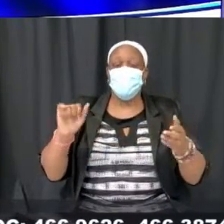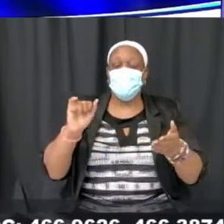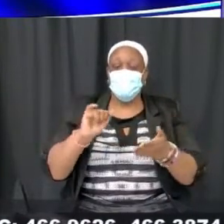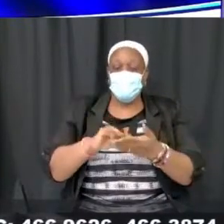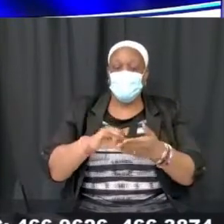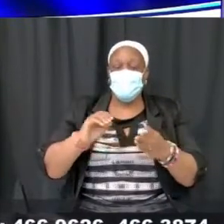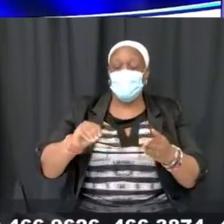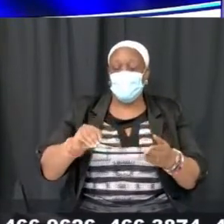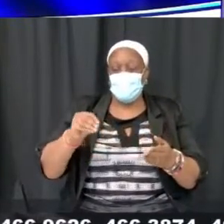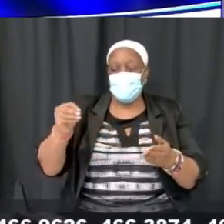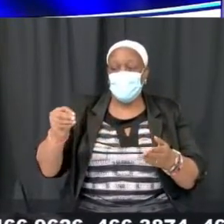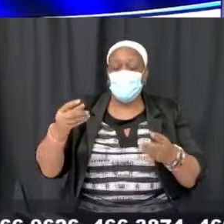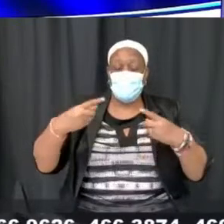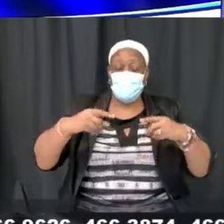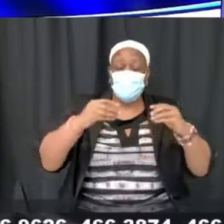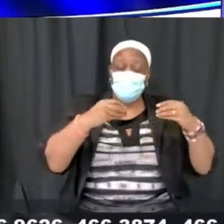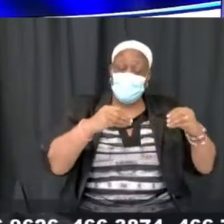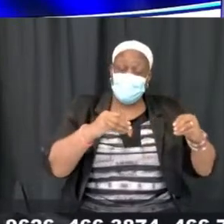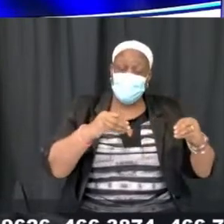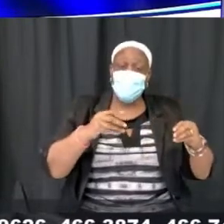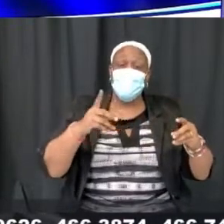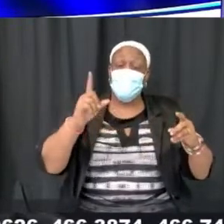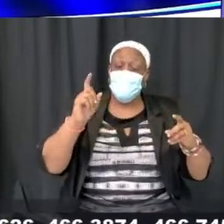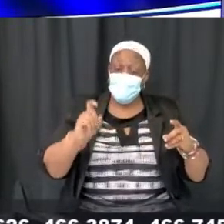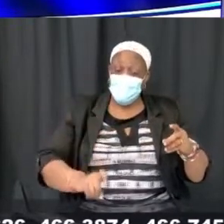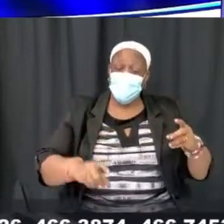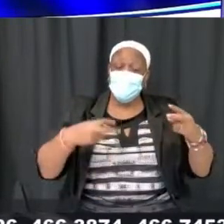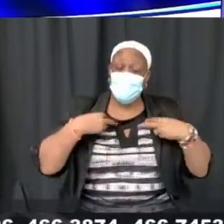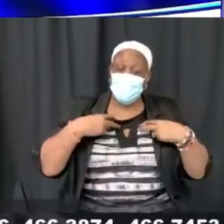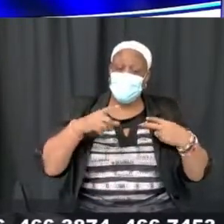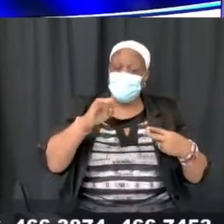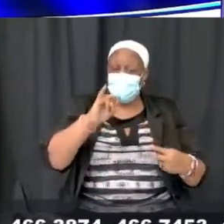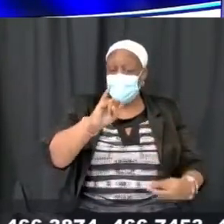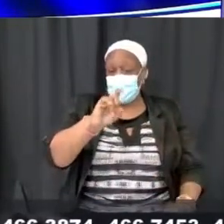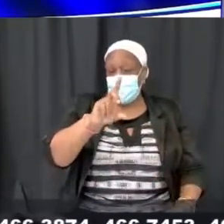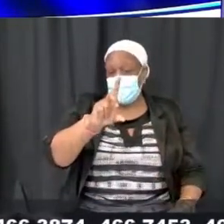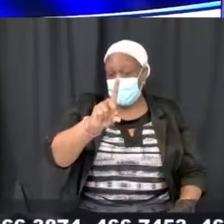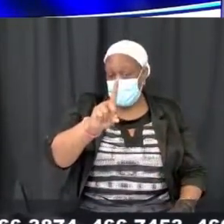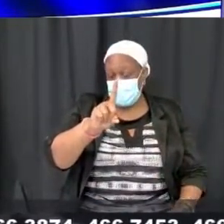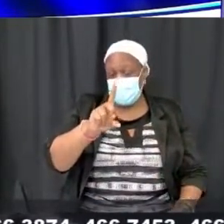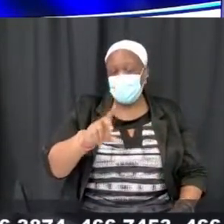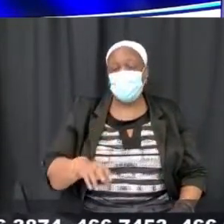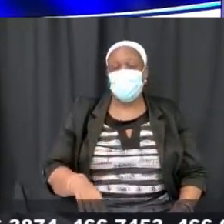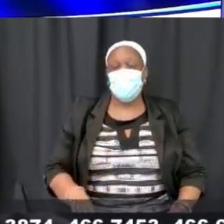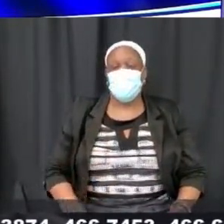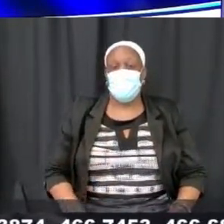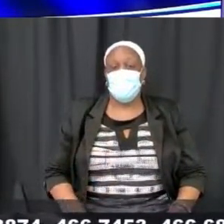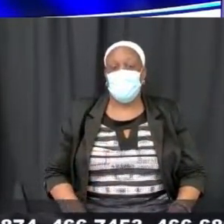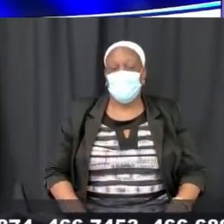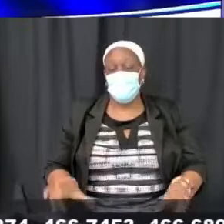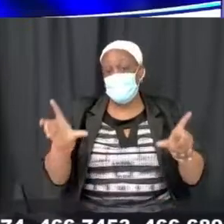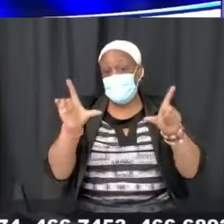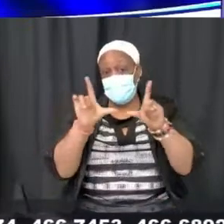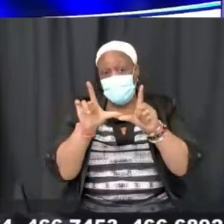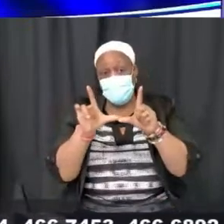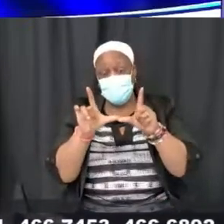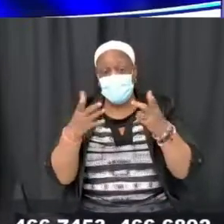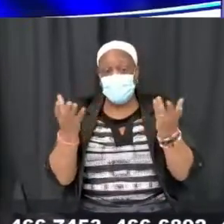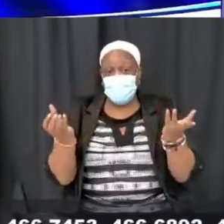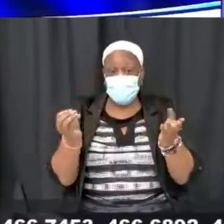voucher belongs to. The supermarkets will add an extra 10% to the value of the voucher.